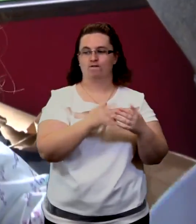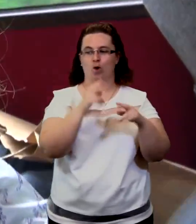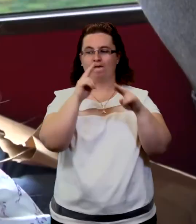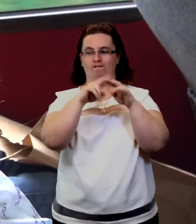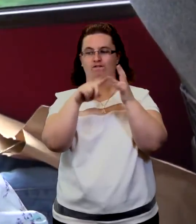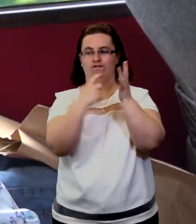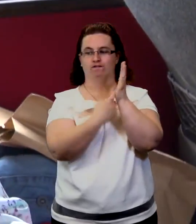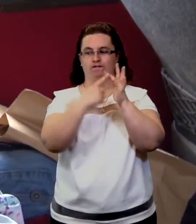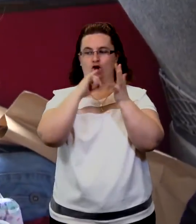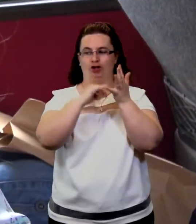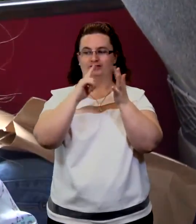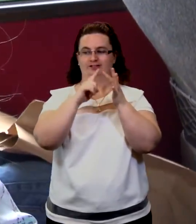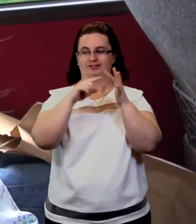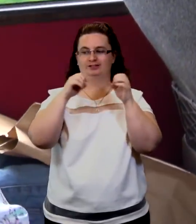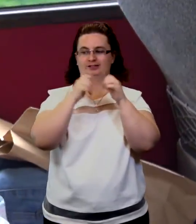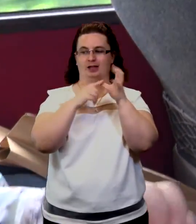feeded the robins.